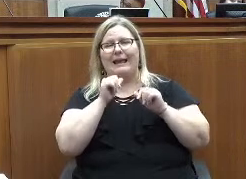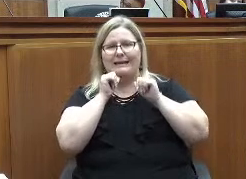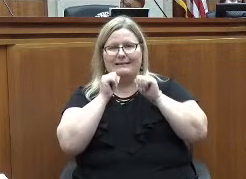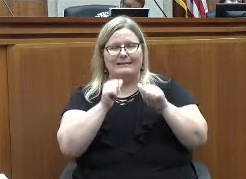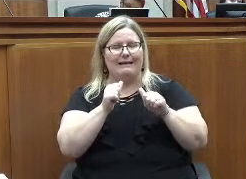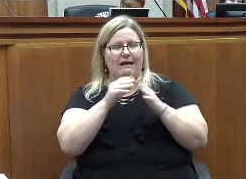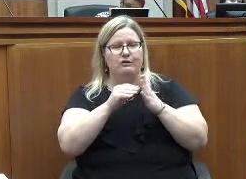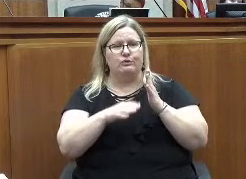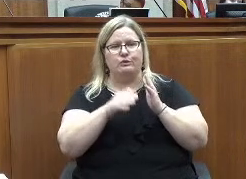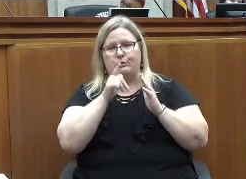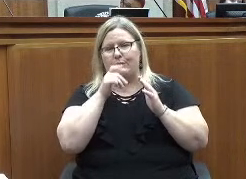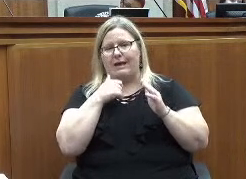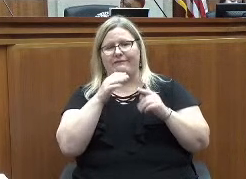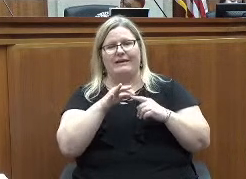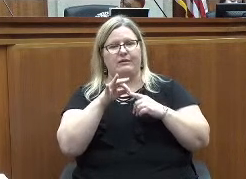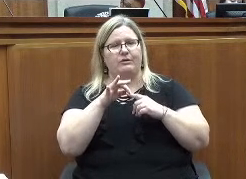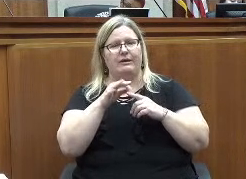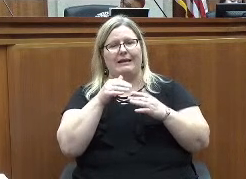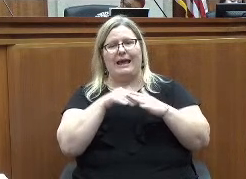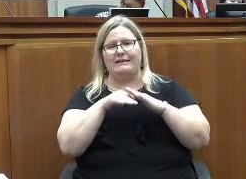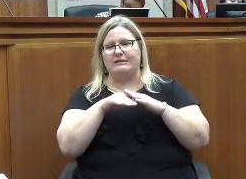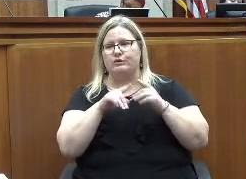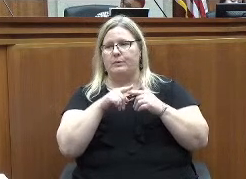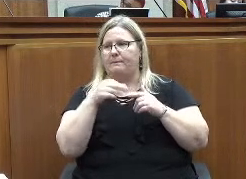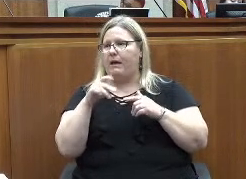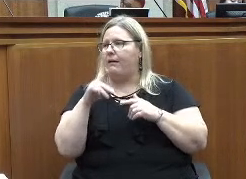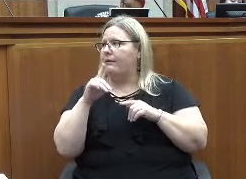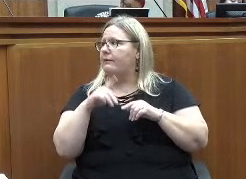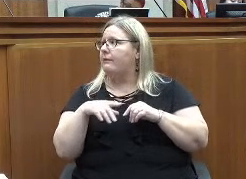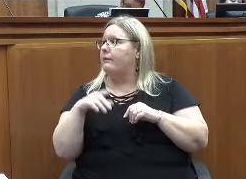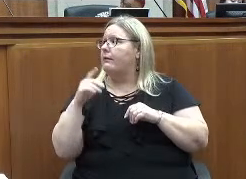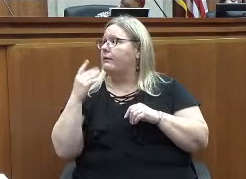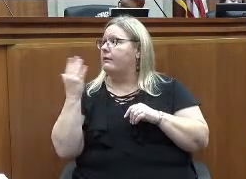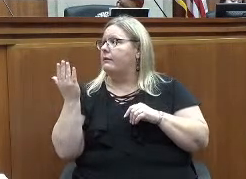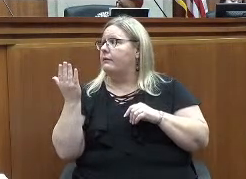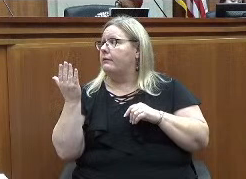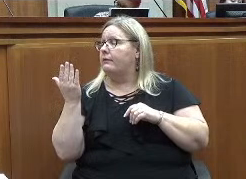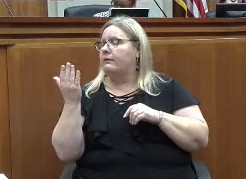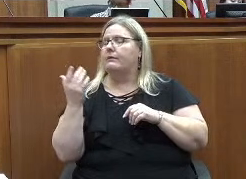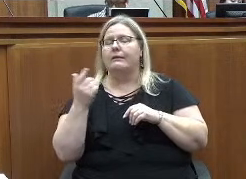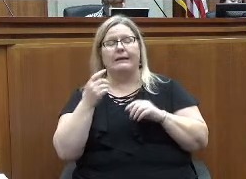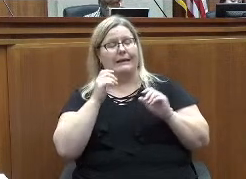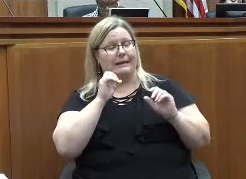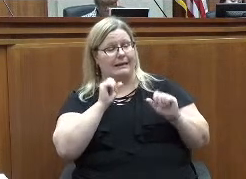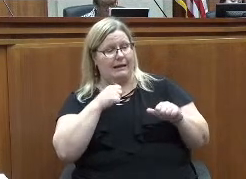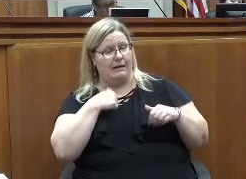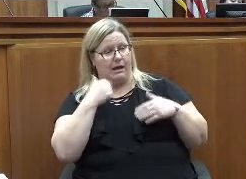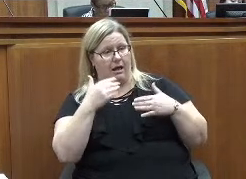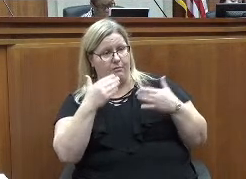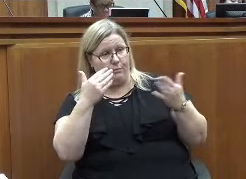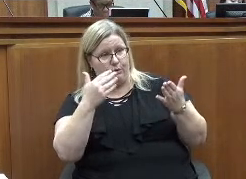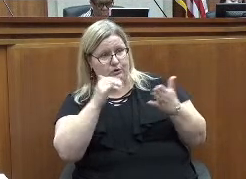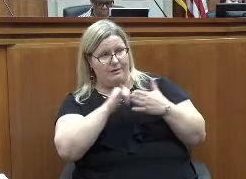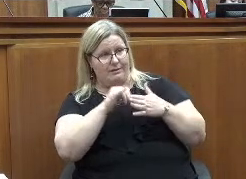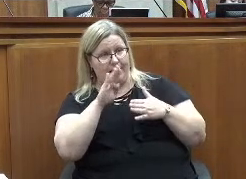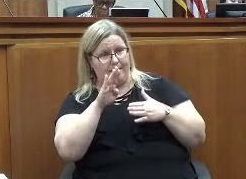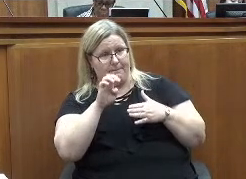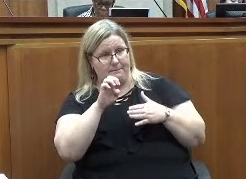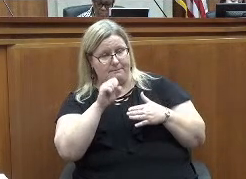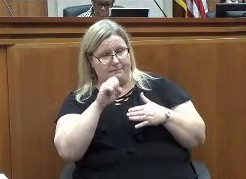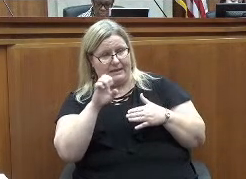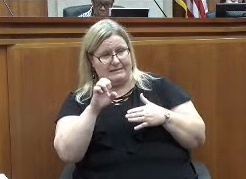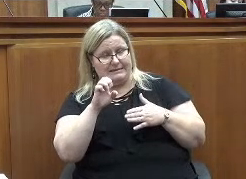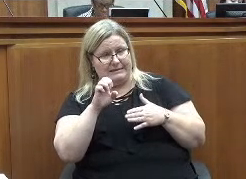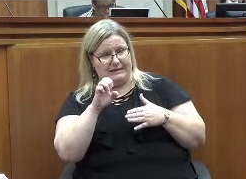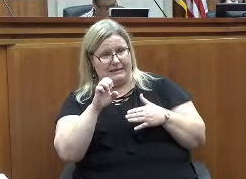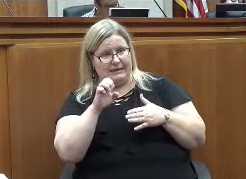with an exceptionality access to the pod. So can I make a motion that Bessie direct